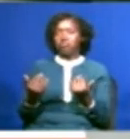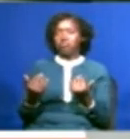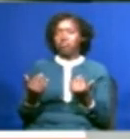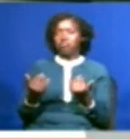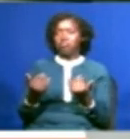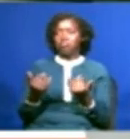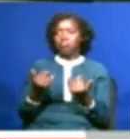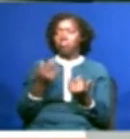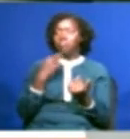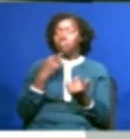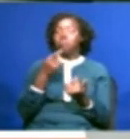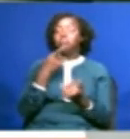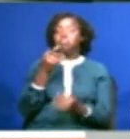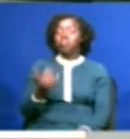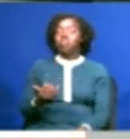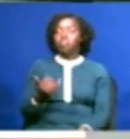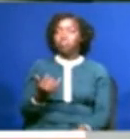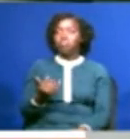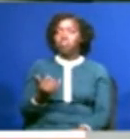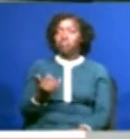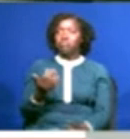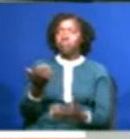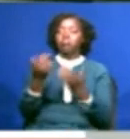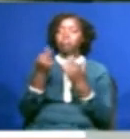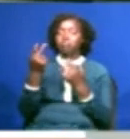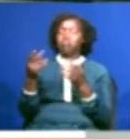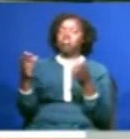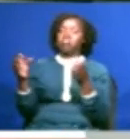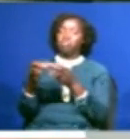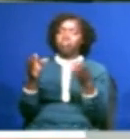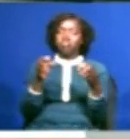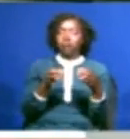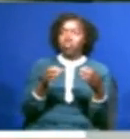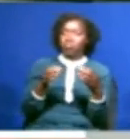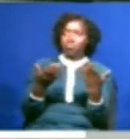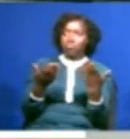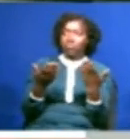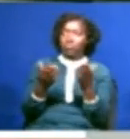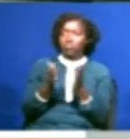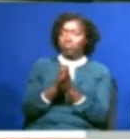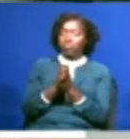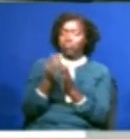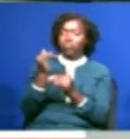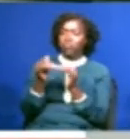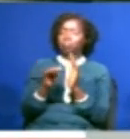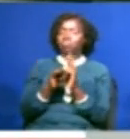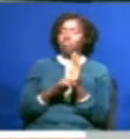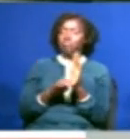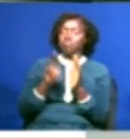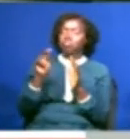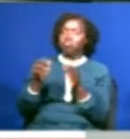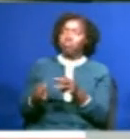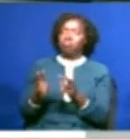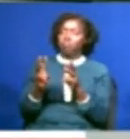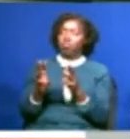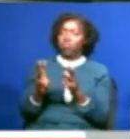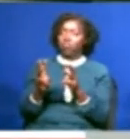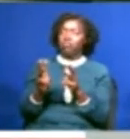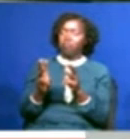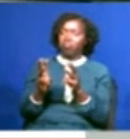it's laughable now to say we need two political parties, because I think his last statement was there is no way